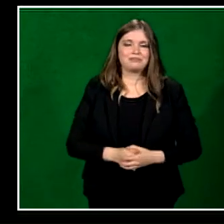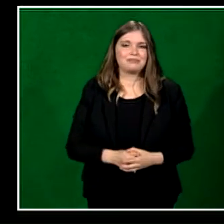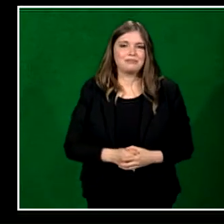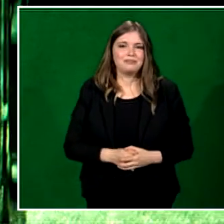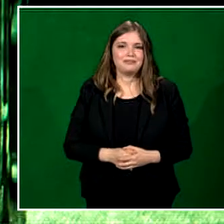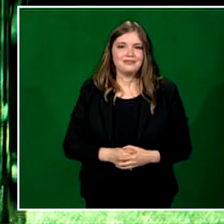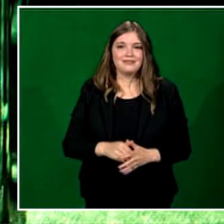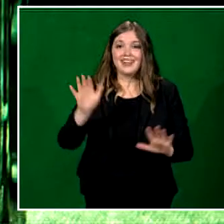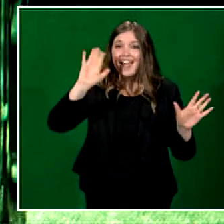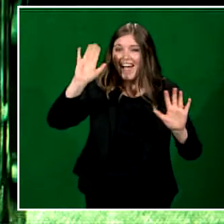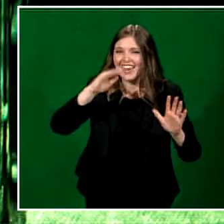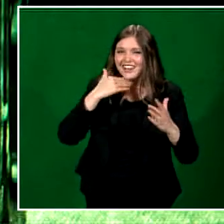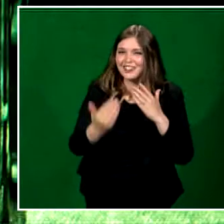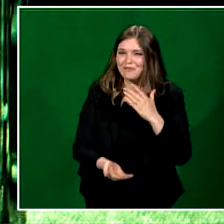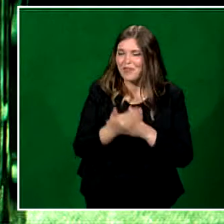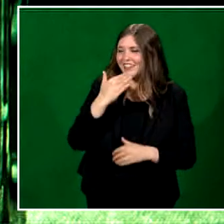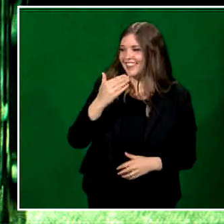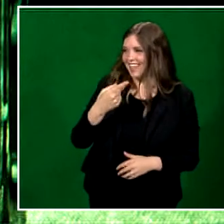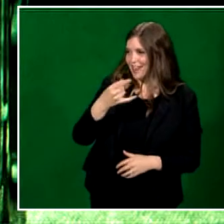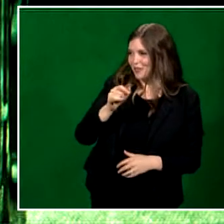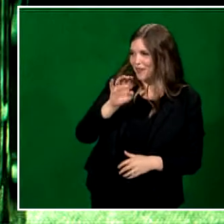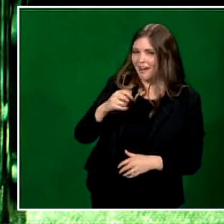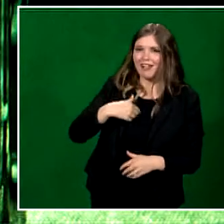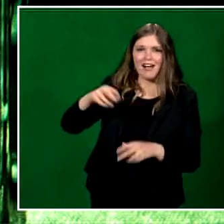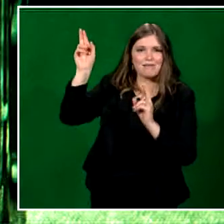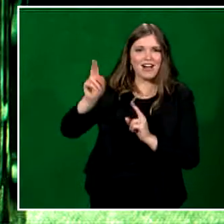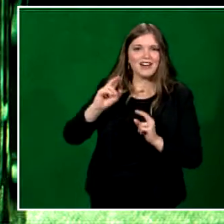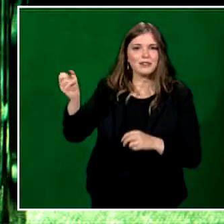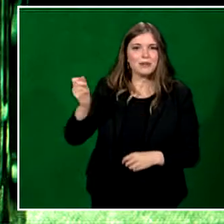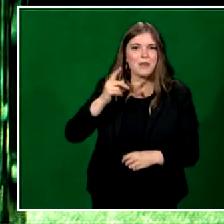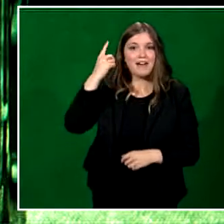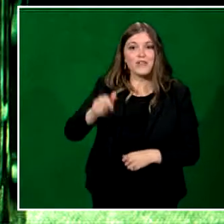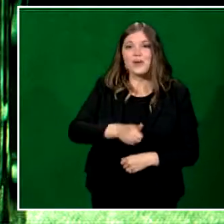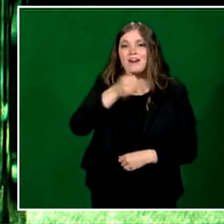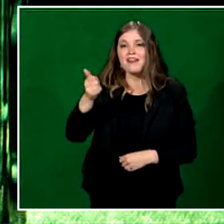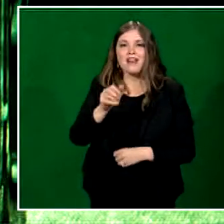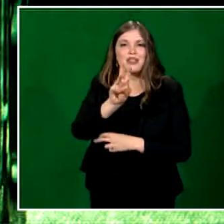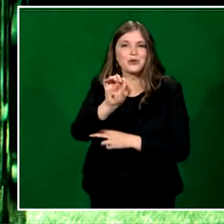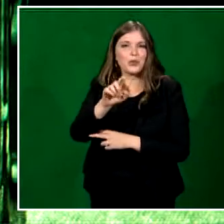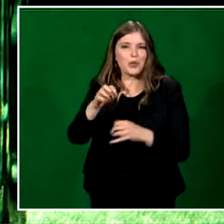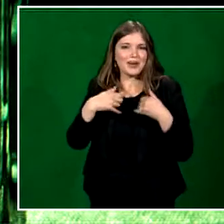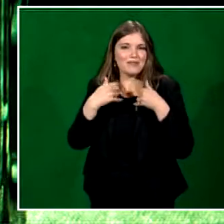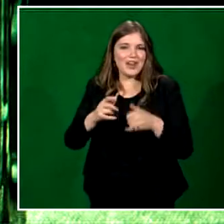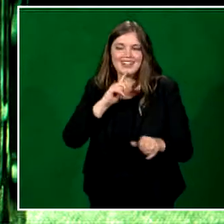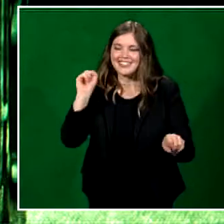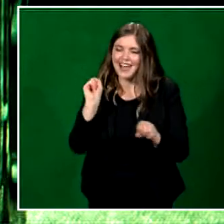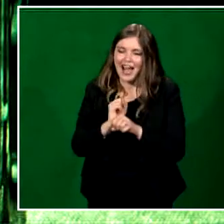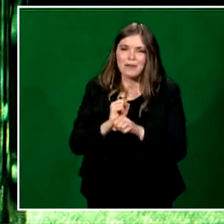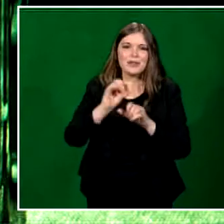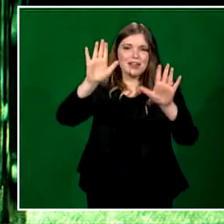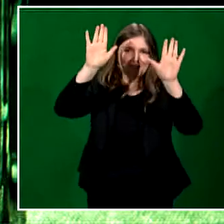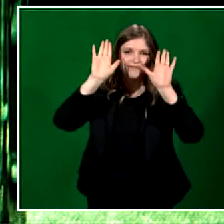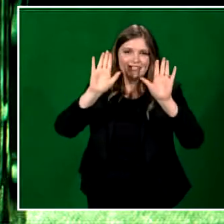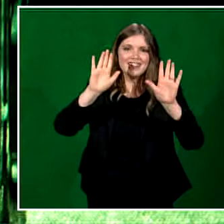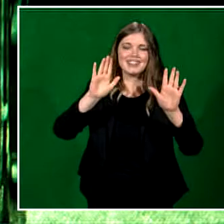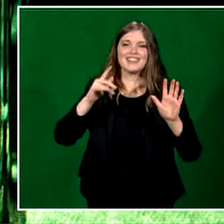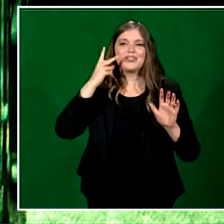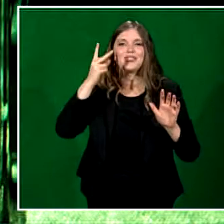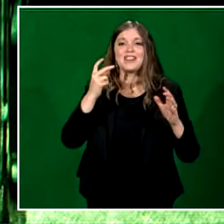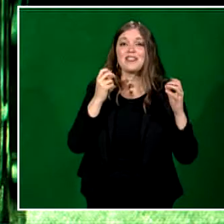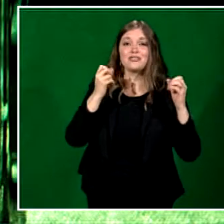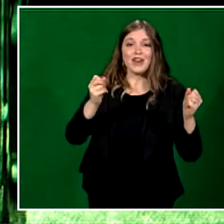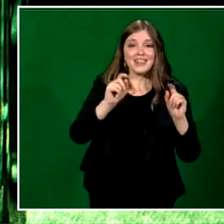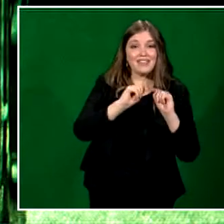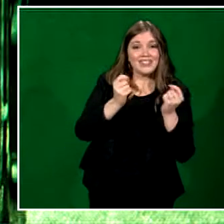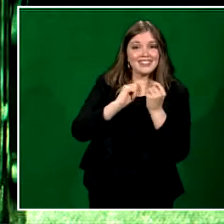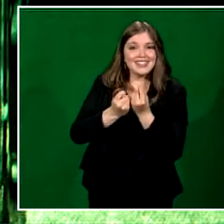Good morning. Thank you, Gail. I'm honored to be back for another Wege Prize. It's absolutely amazing to see the strength of the teams and